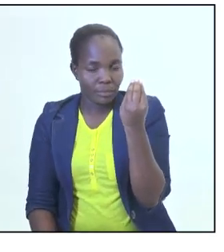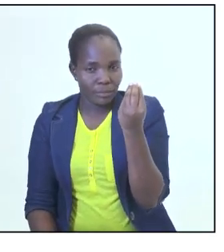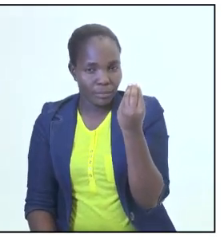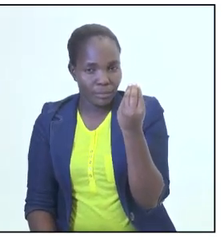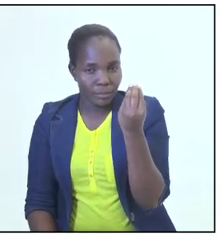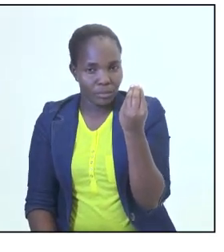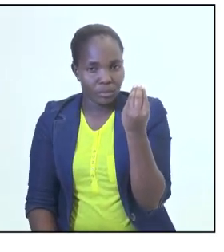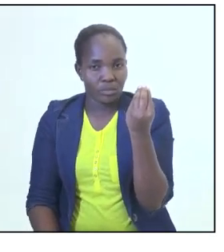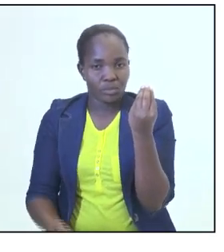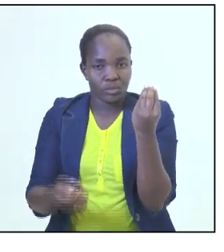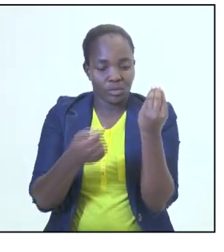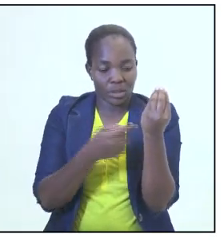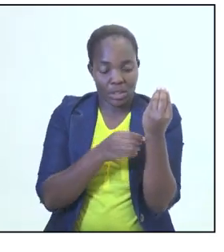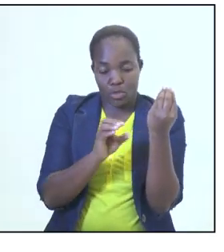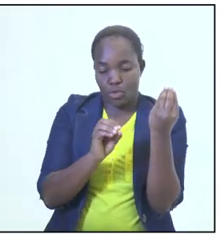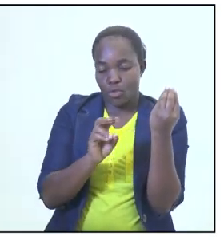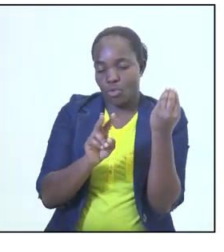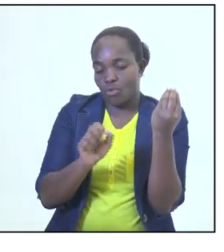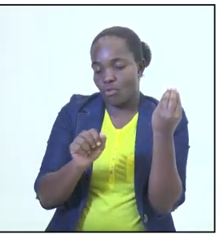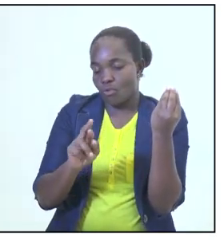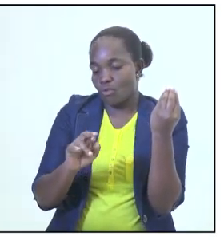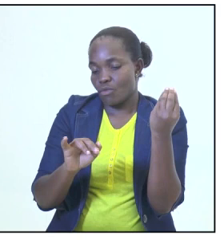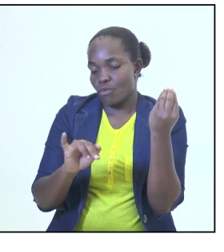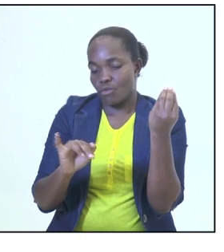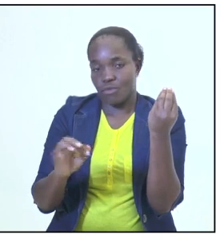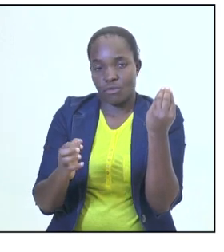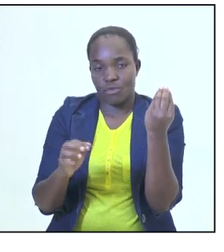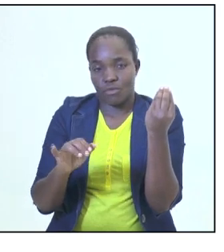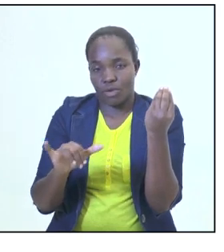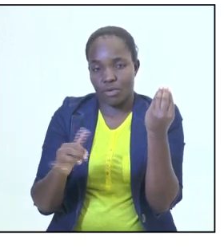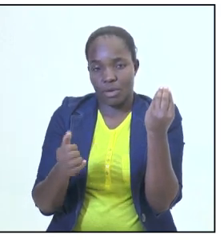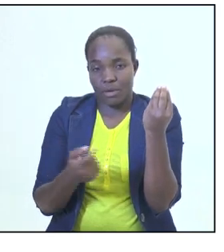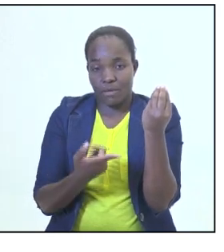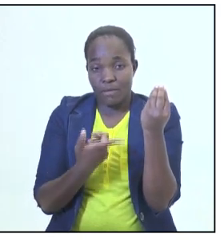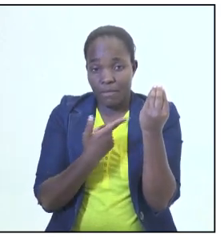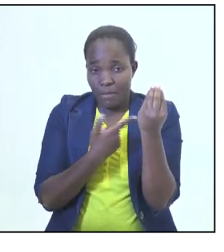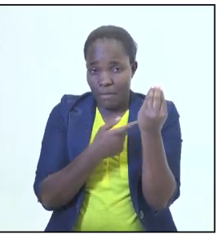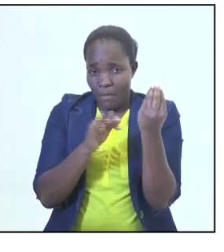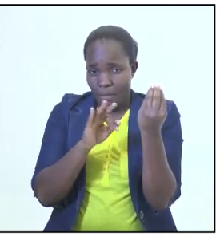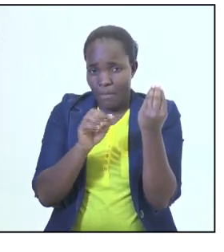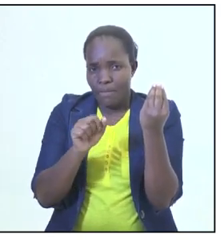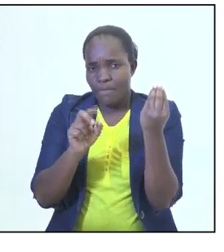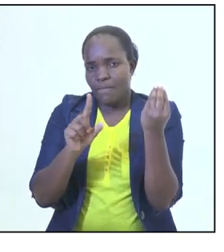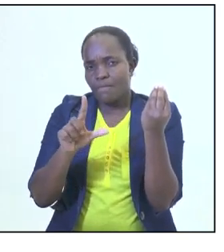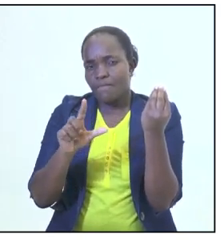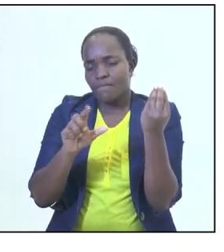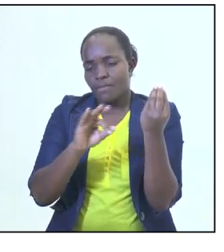ovary, style, and stigma. It's the female part of the flower.